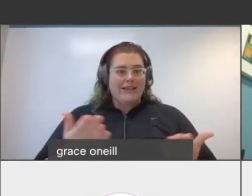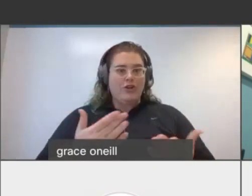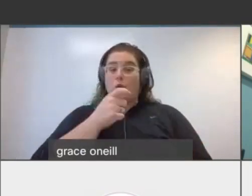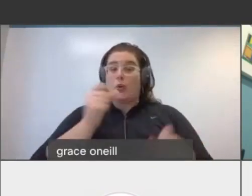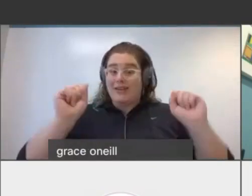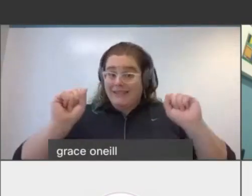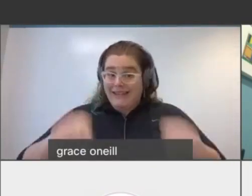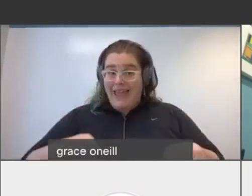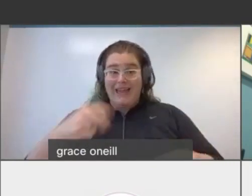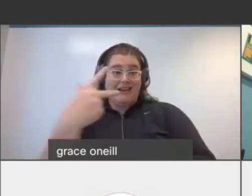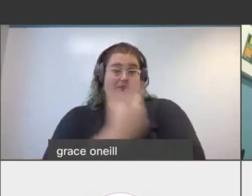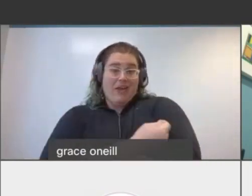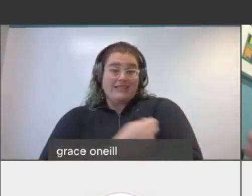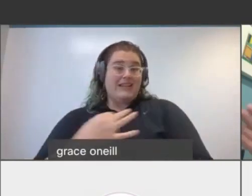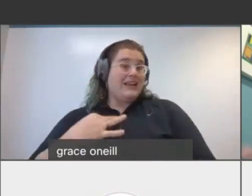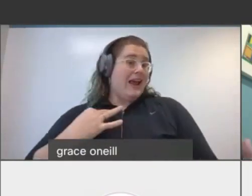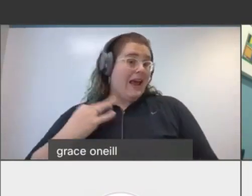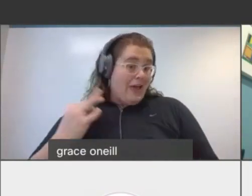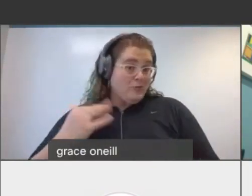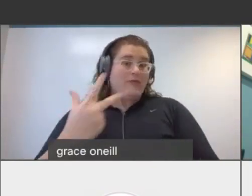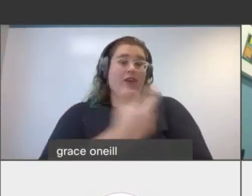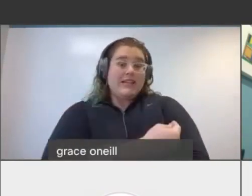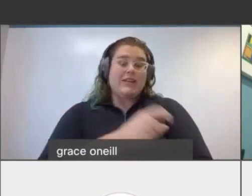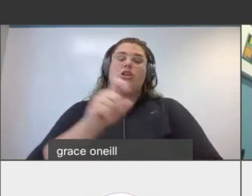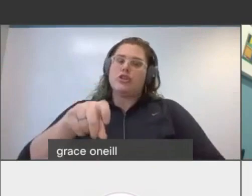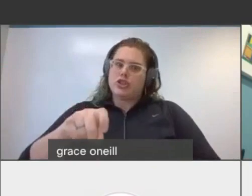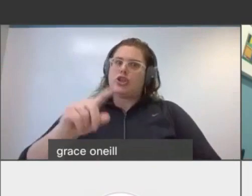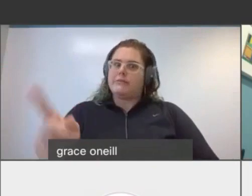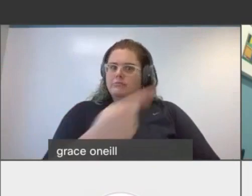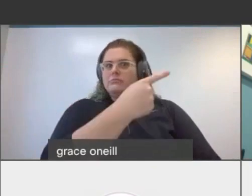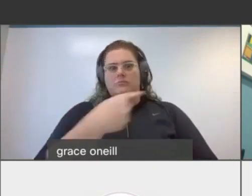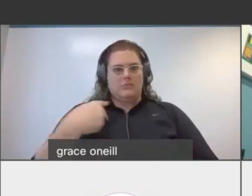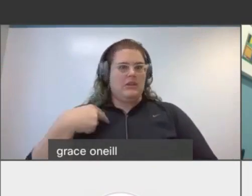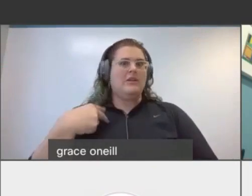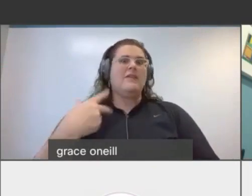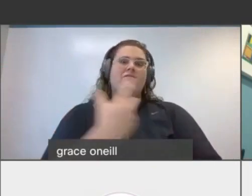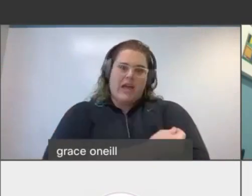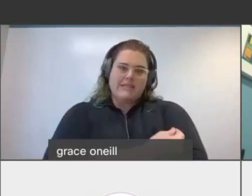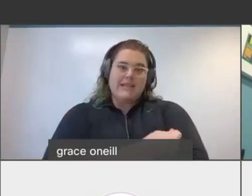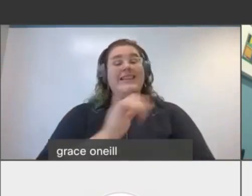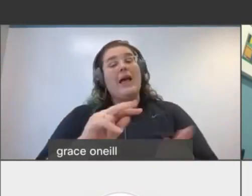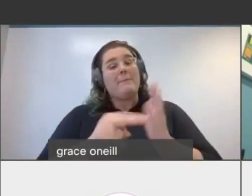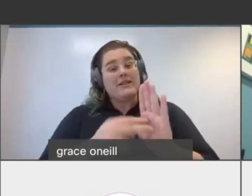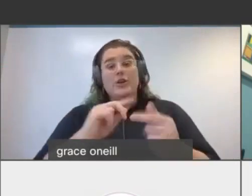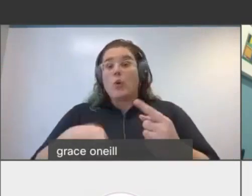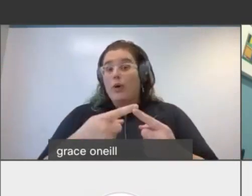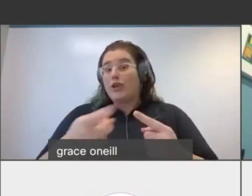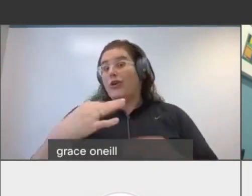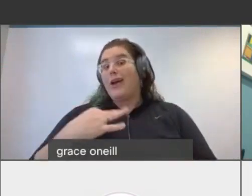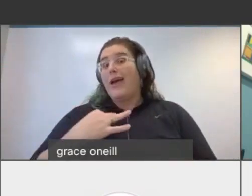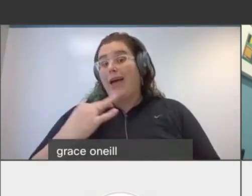vaccinated should be vaccinated. And based on current CDC guidance, that means when you're eligible, a booster as